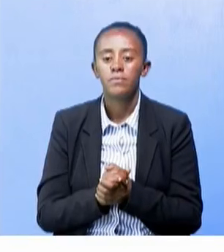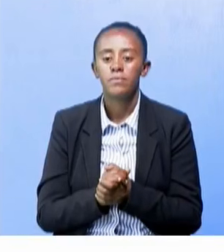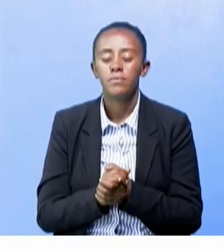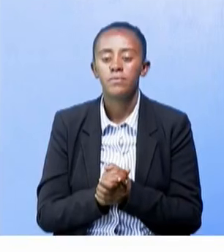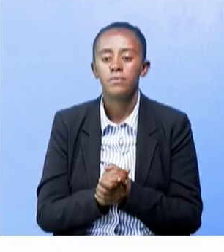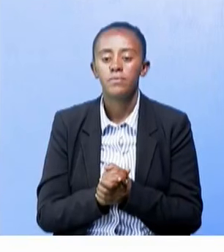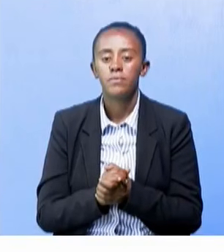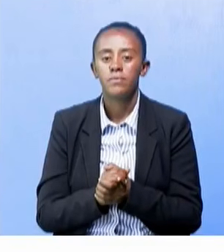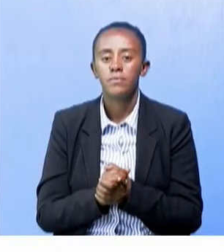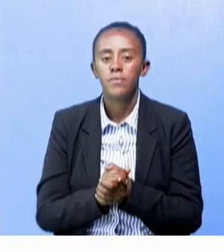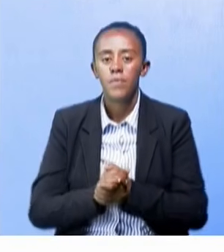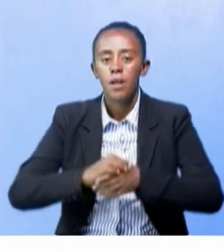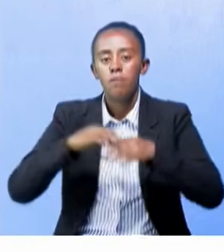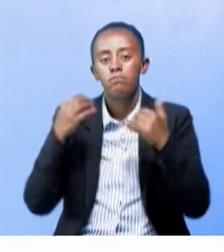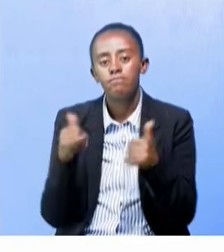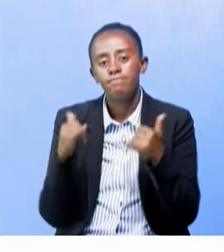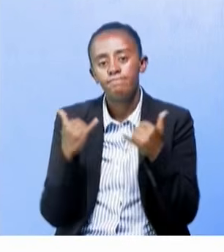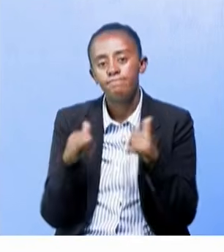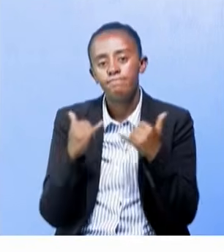in the sand.